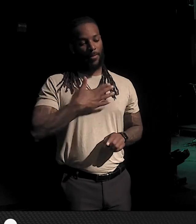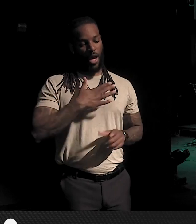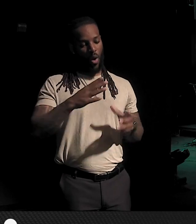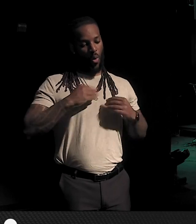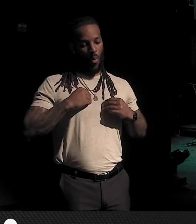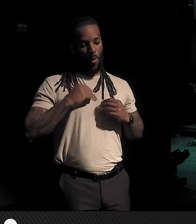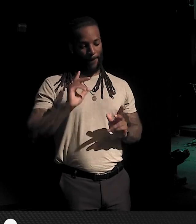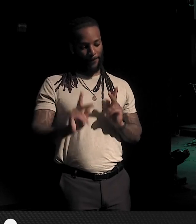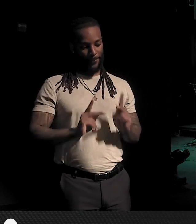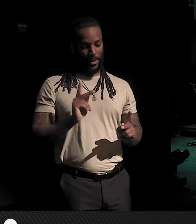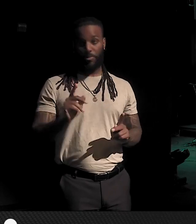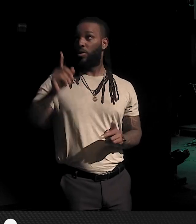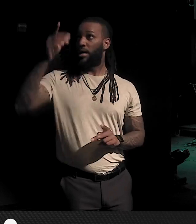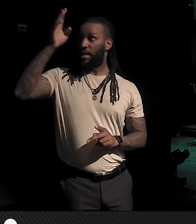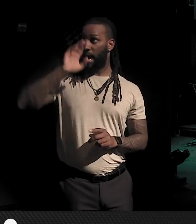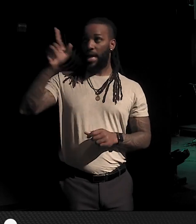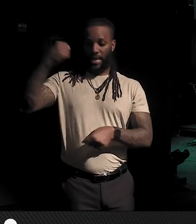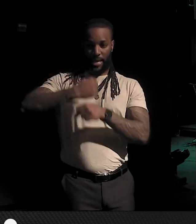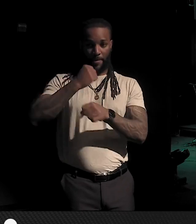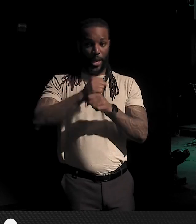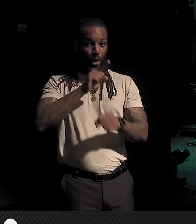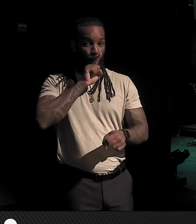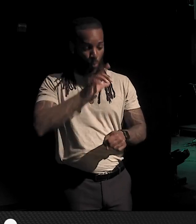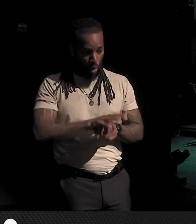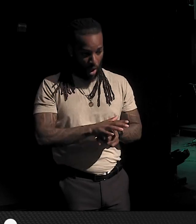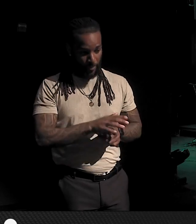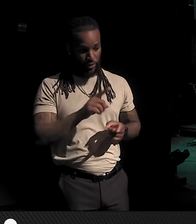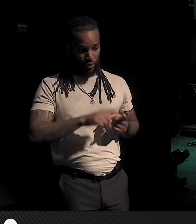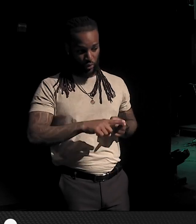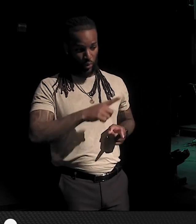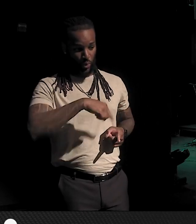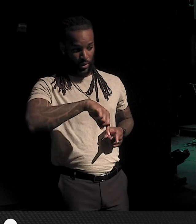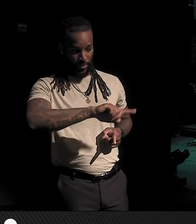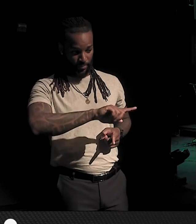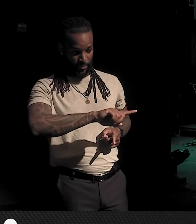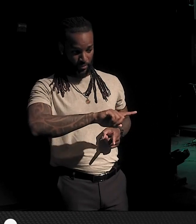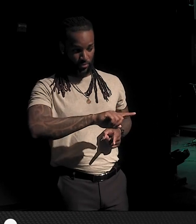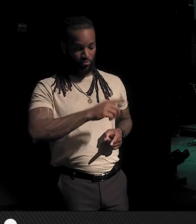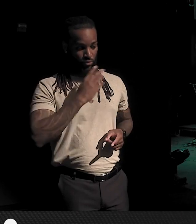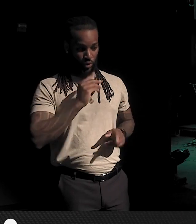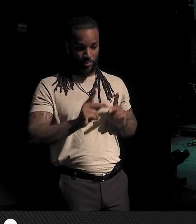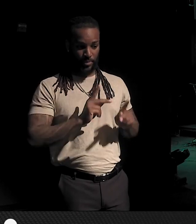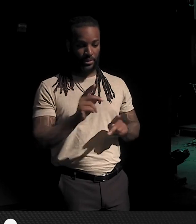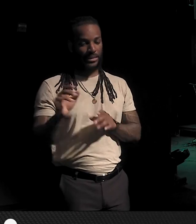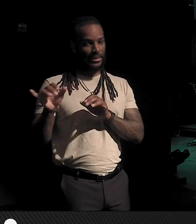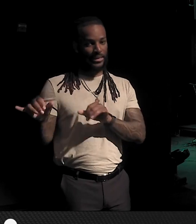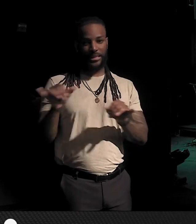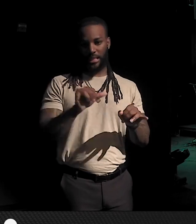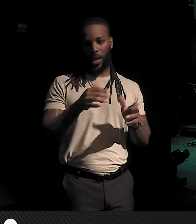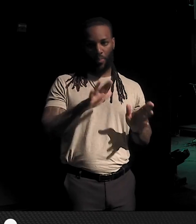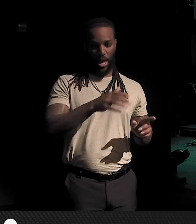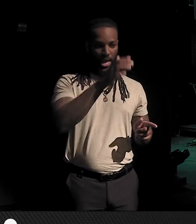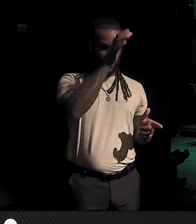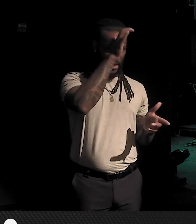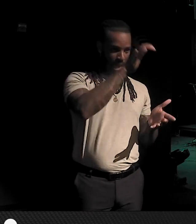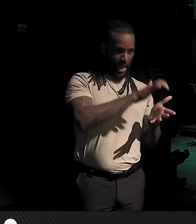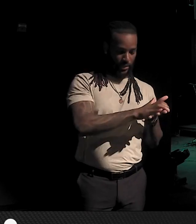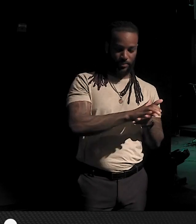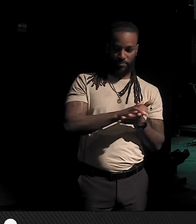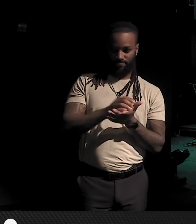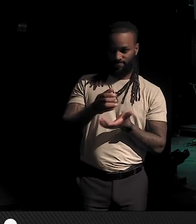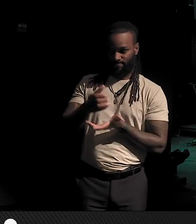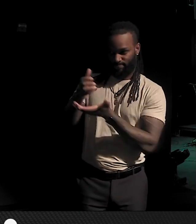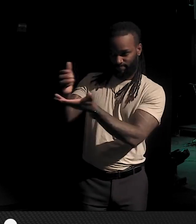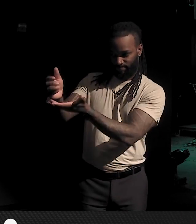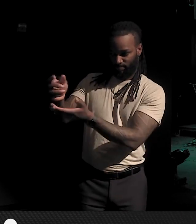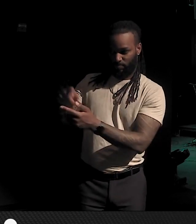people. He's making commitments, covenants, promises in the same way that groom was going to make to that bride. Gets them